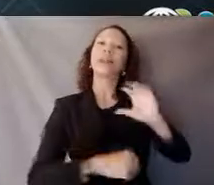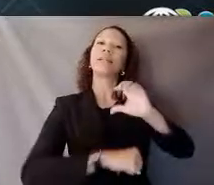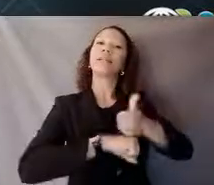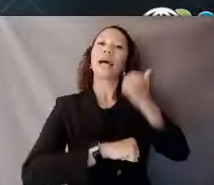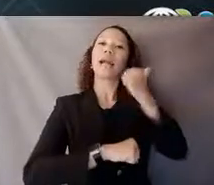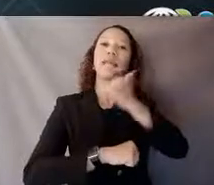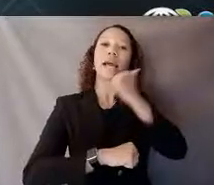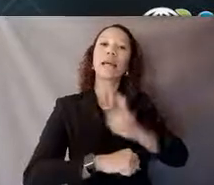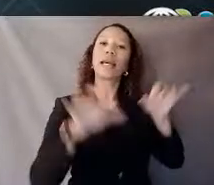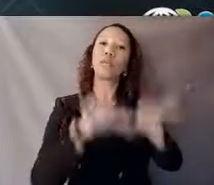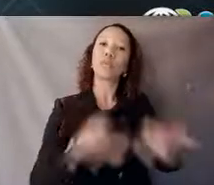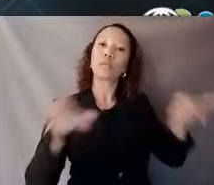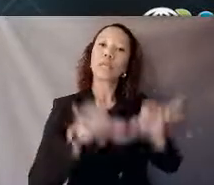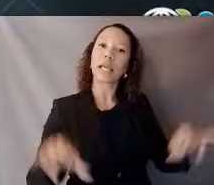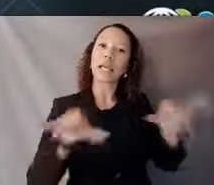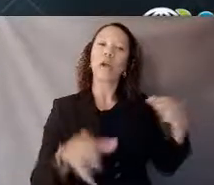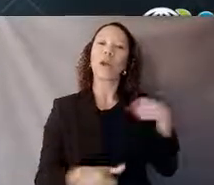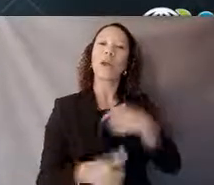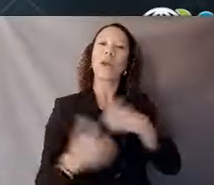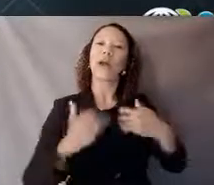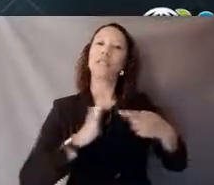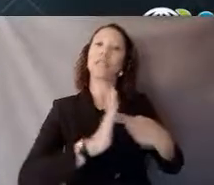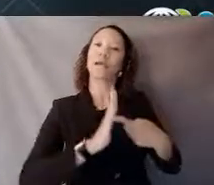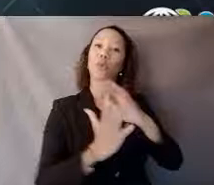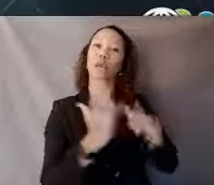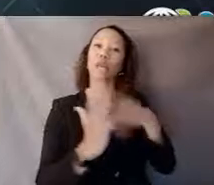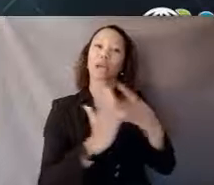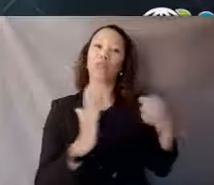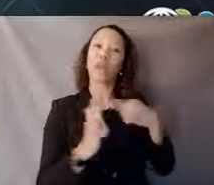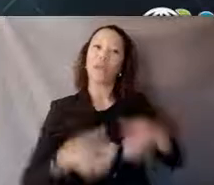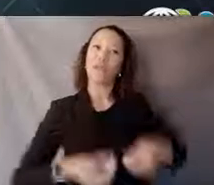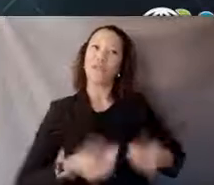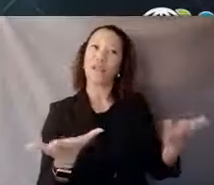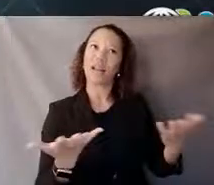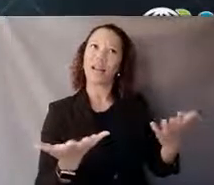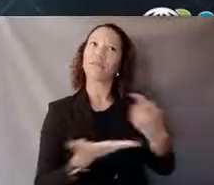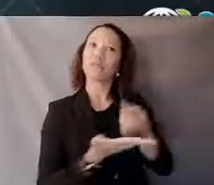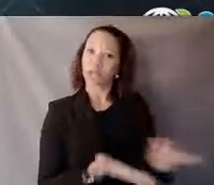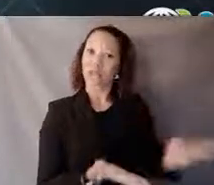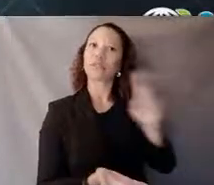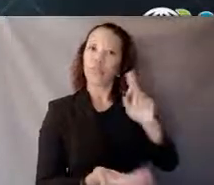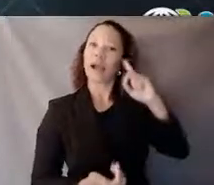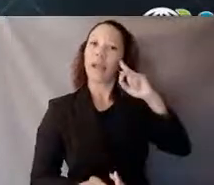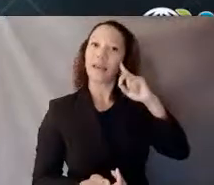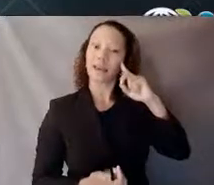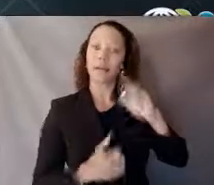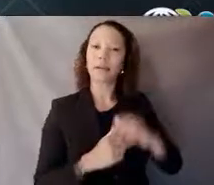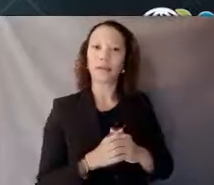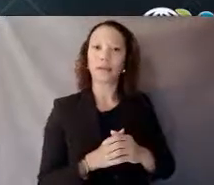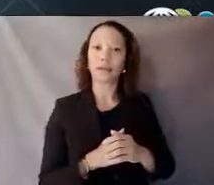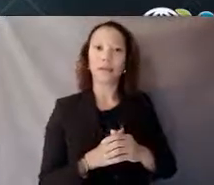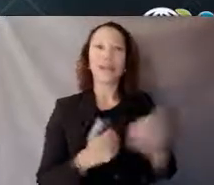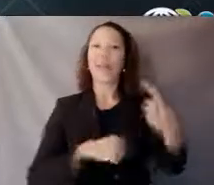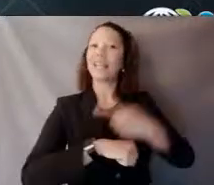We provided a sample schedule early last week, I believe, of what a day